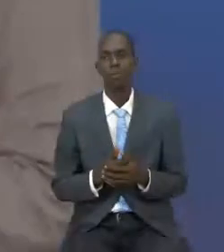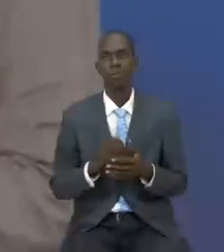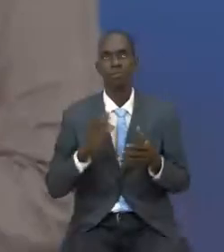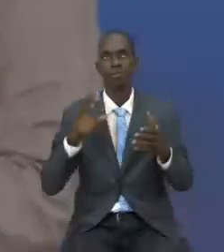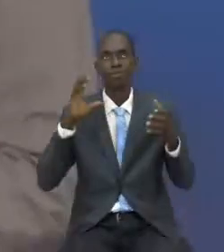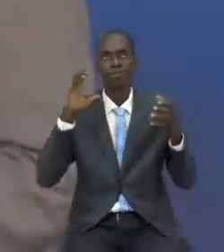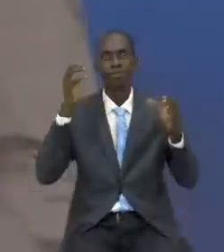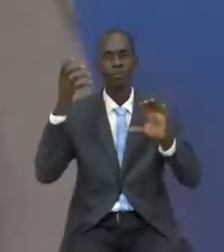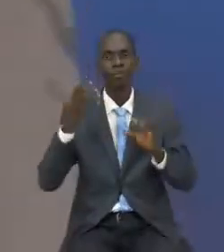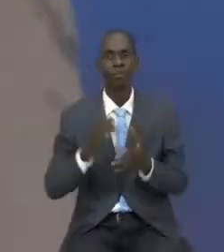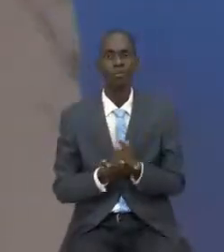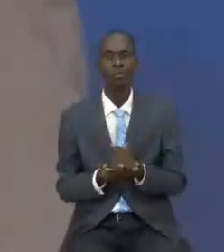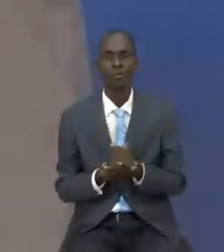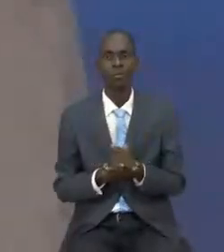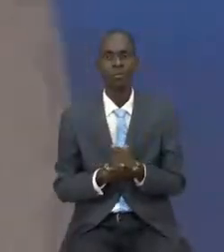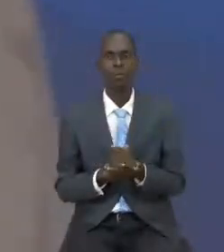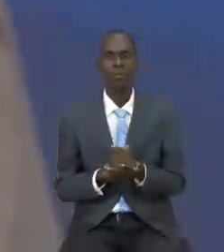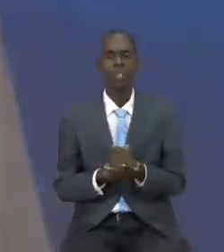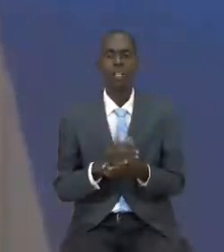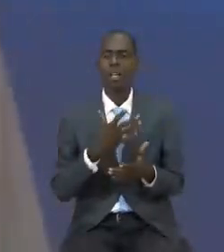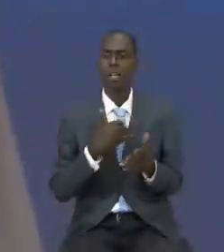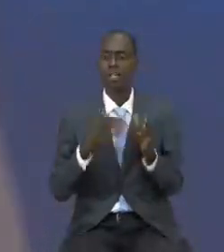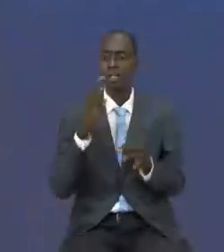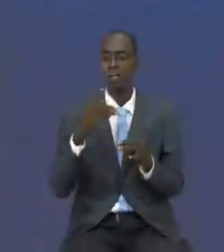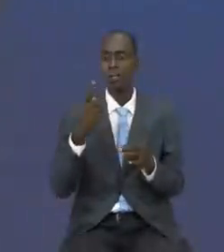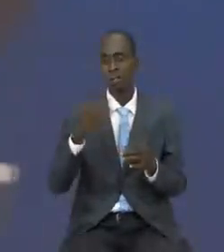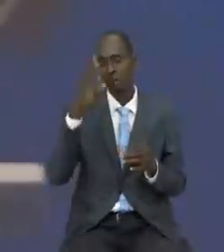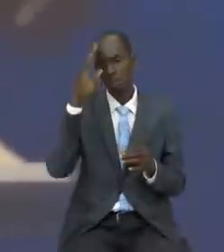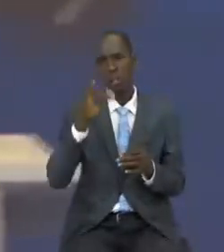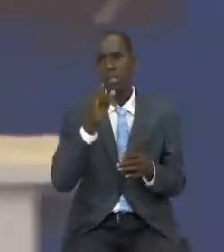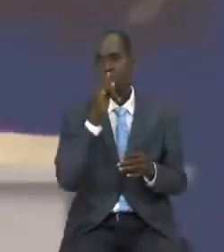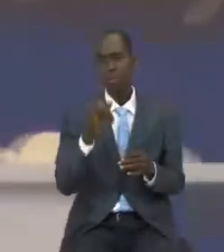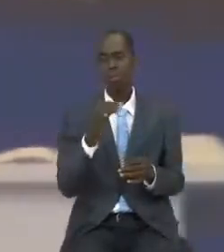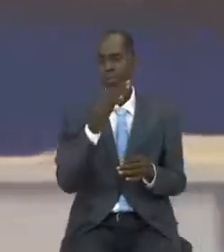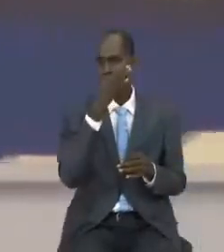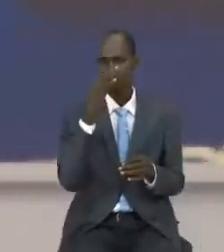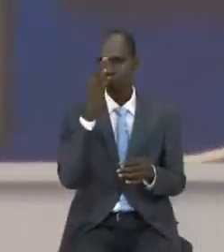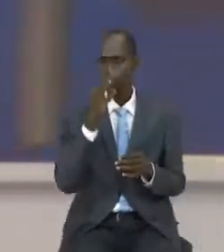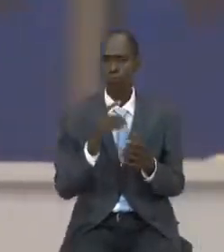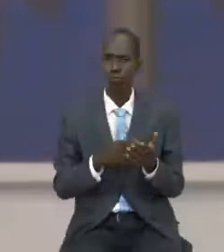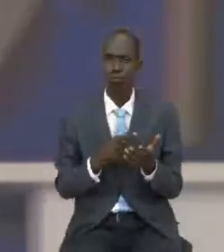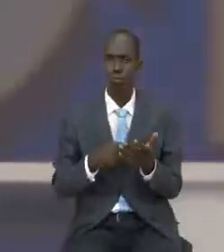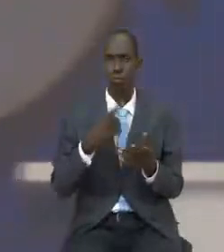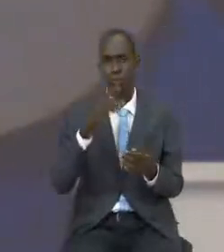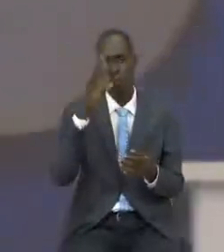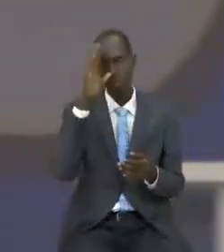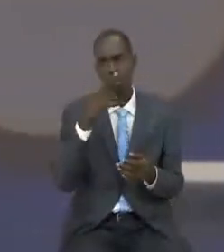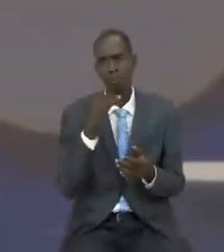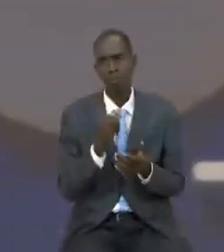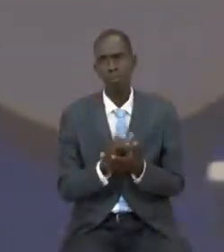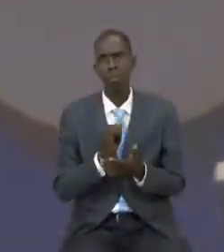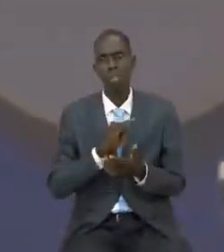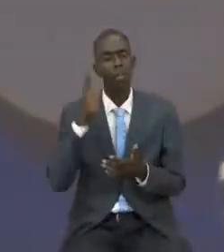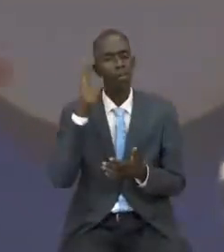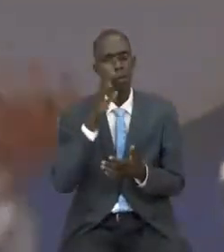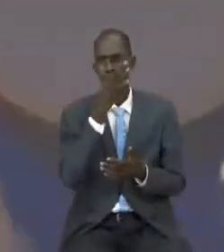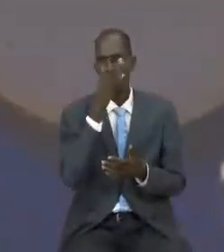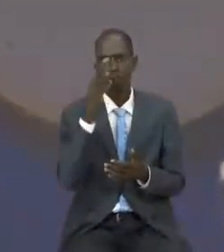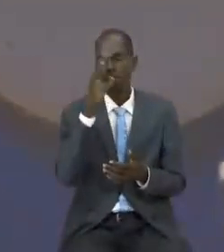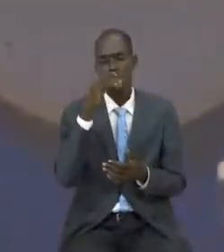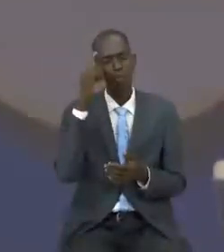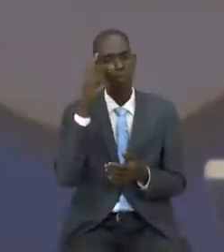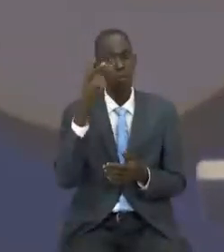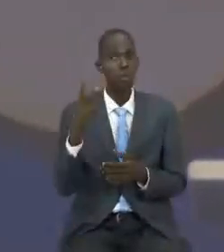furious. And if the man is fasting, sometimes a man says, I'm going to fast for 3 days, no